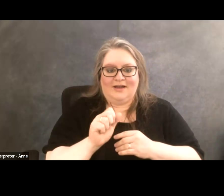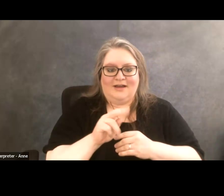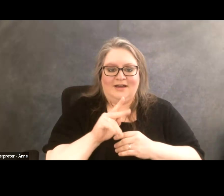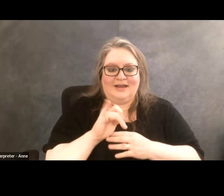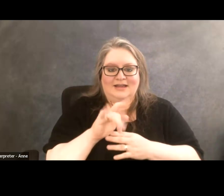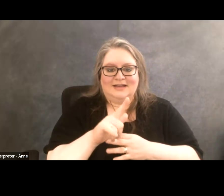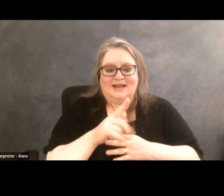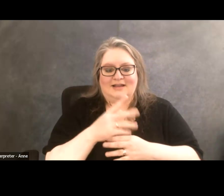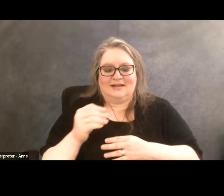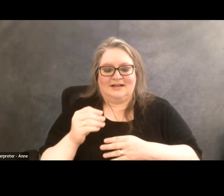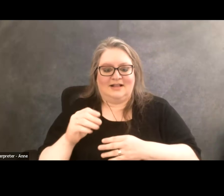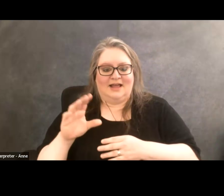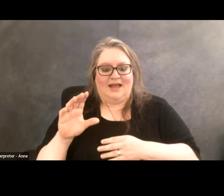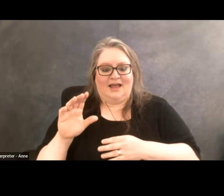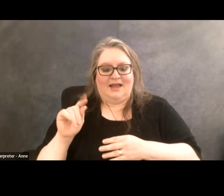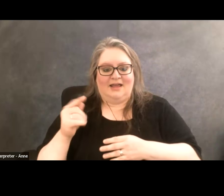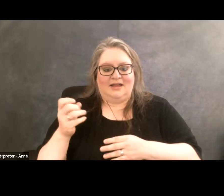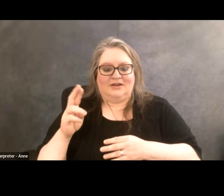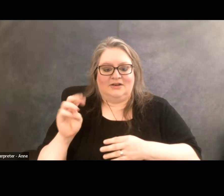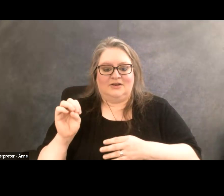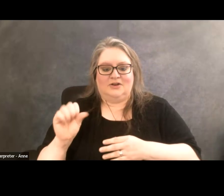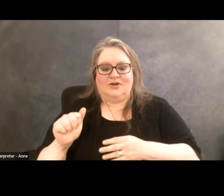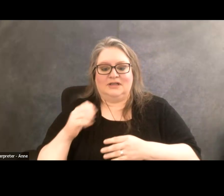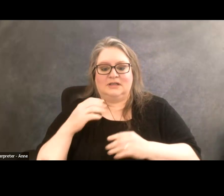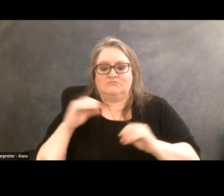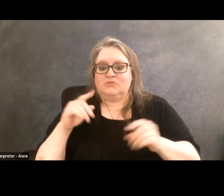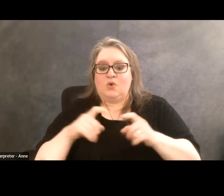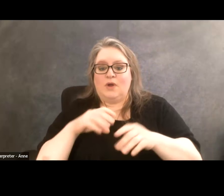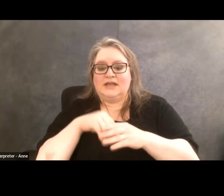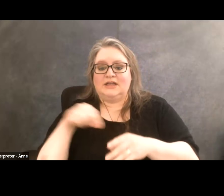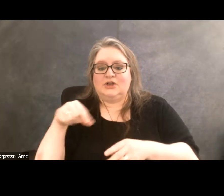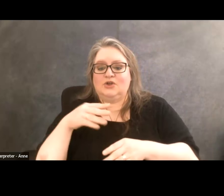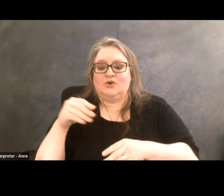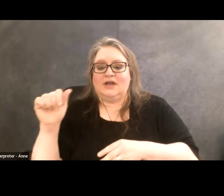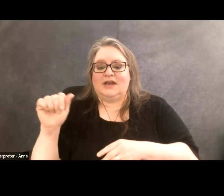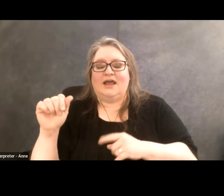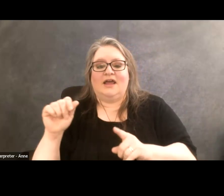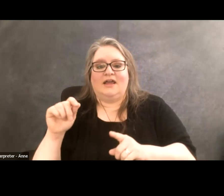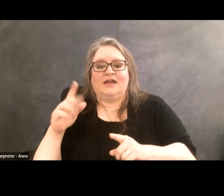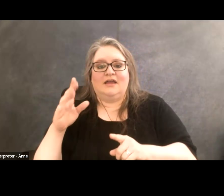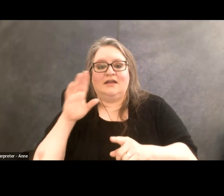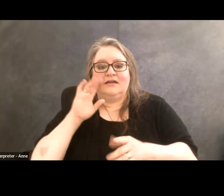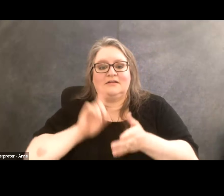I don't see any questions in the Q&A feature, so let me look